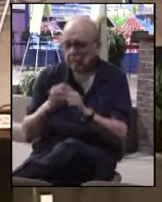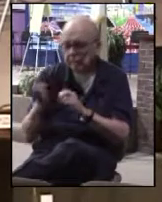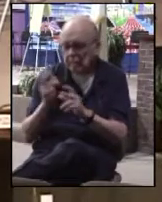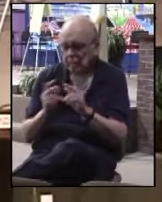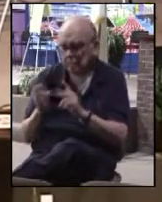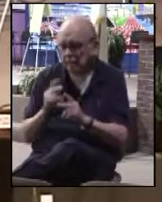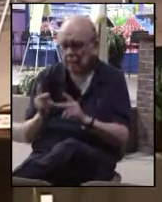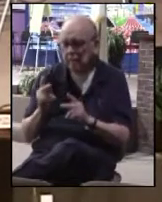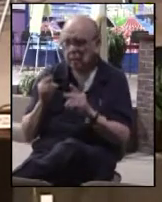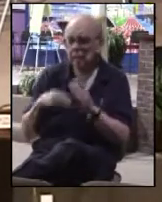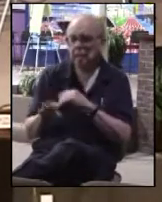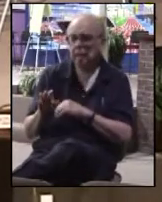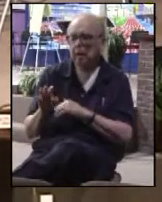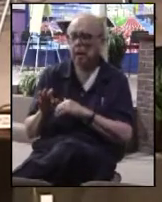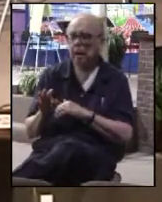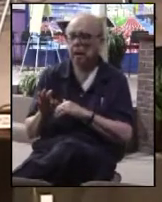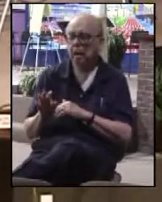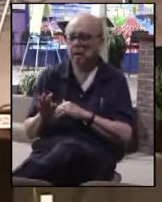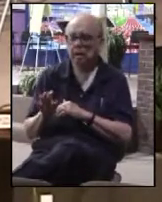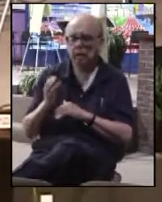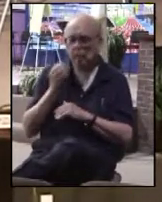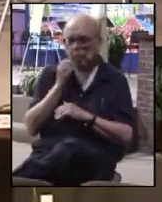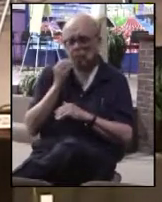you ever been into a home of a hoarder